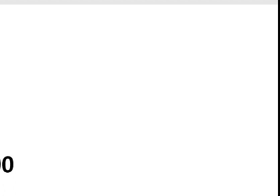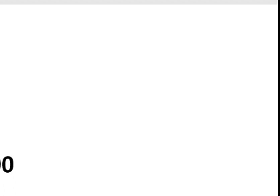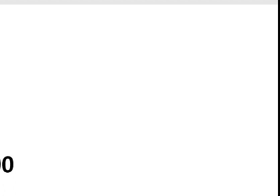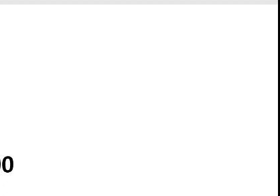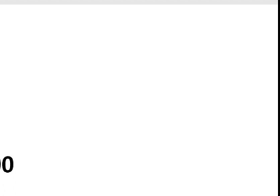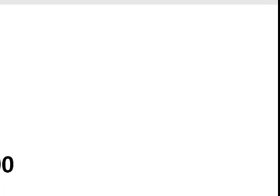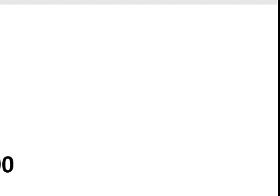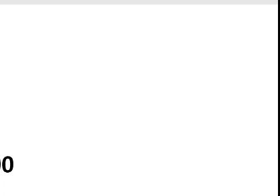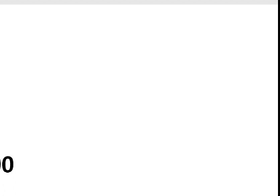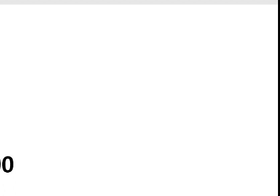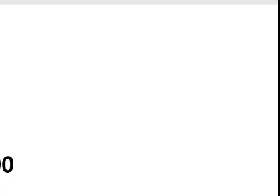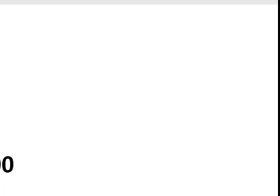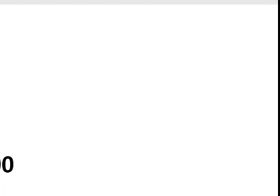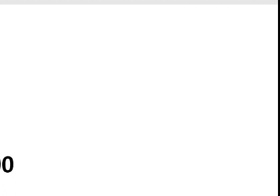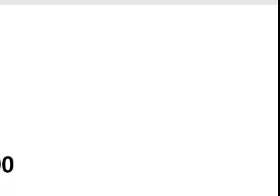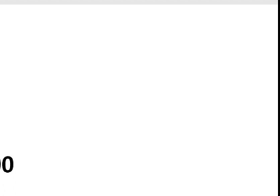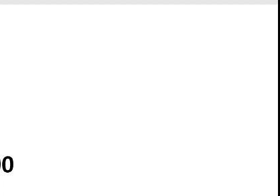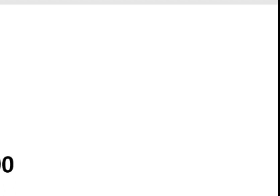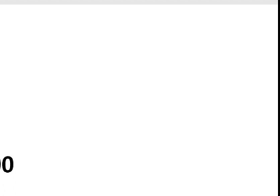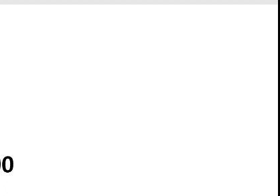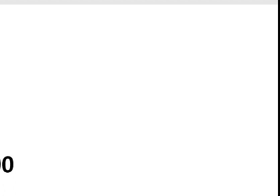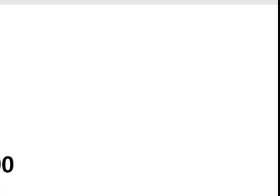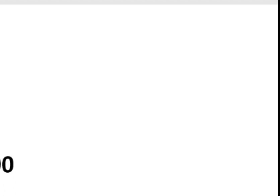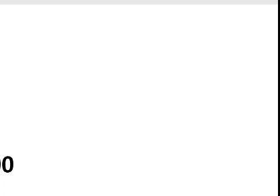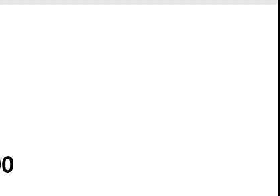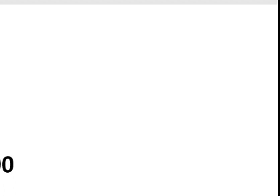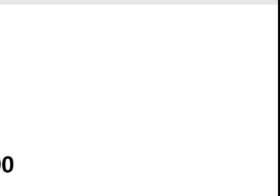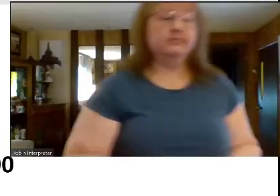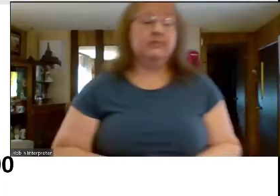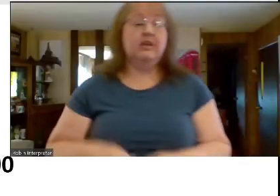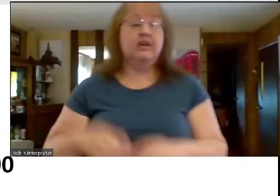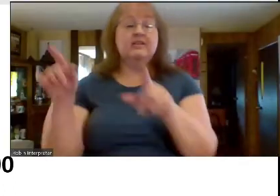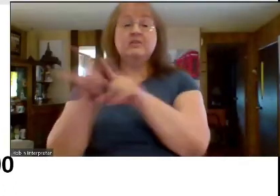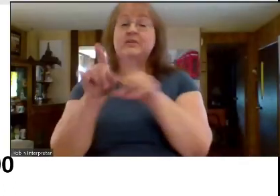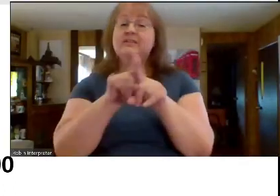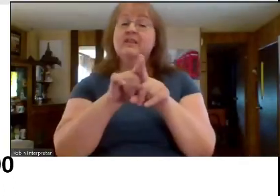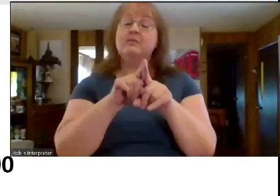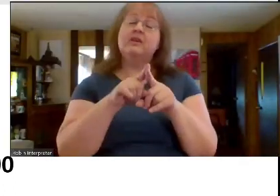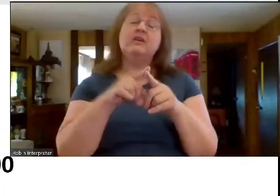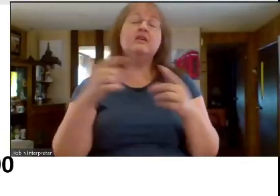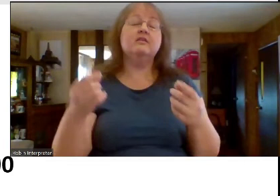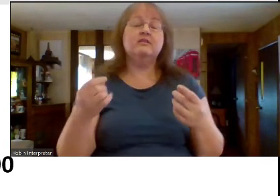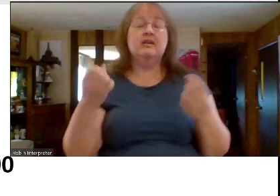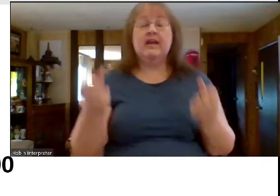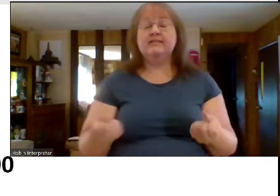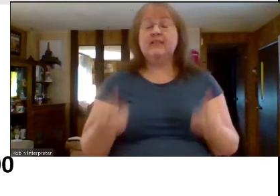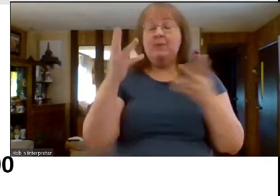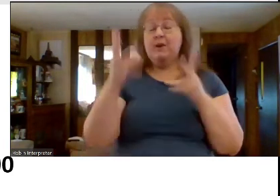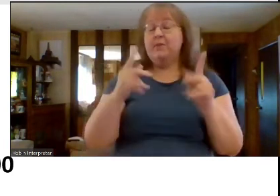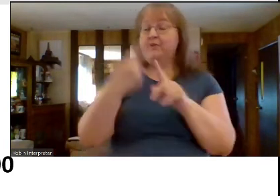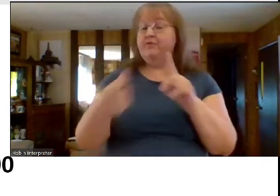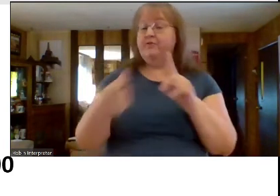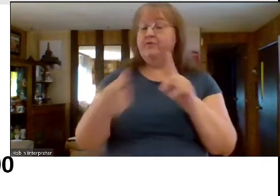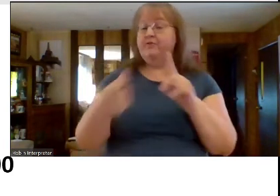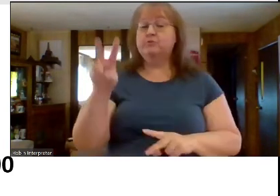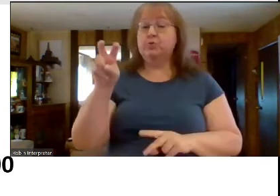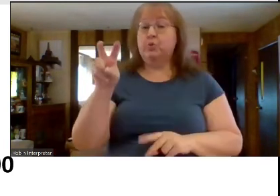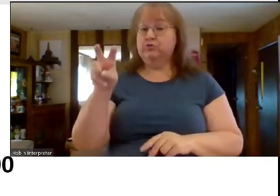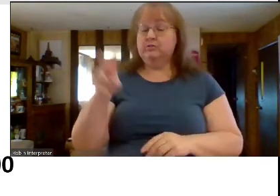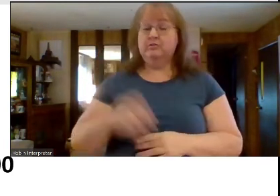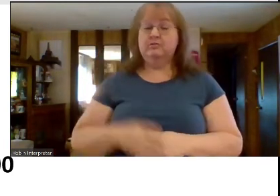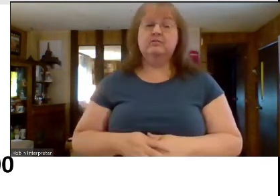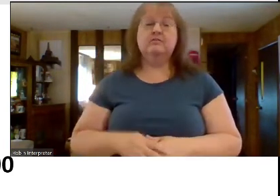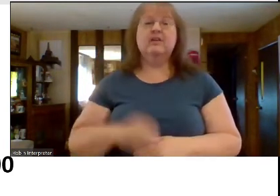Always put it over 100. Okay, so 70 out of 100 people is the same thing as how many out